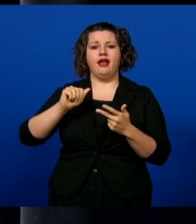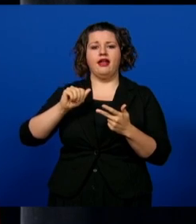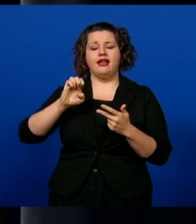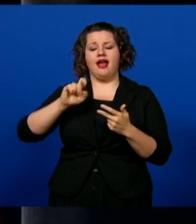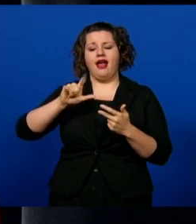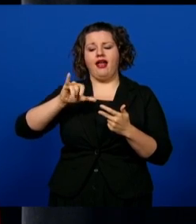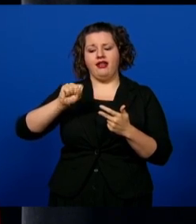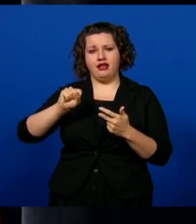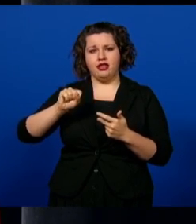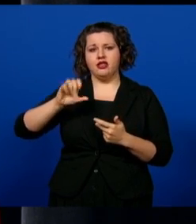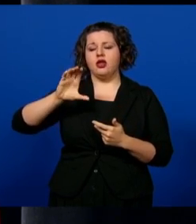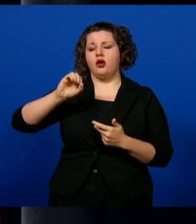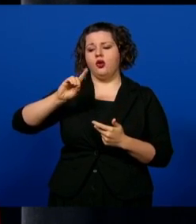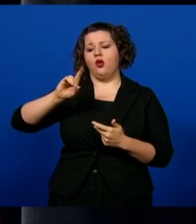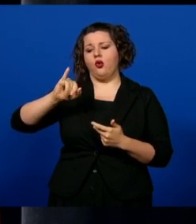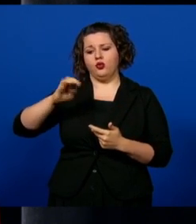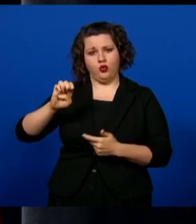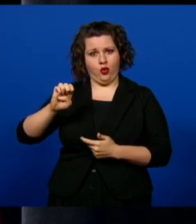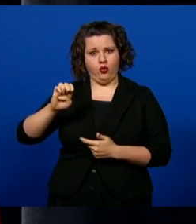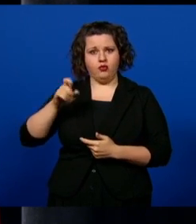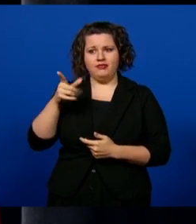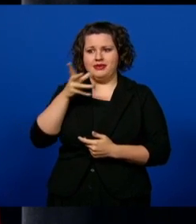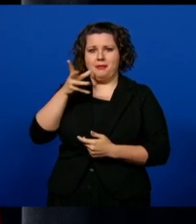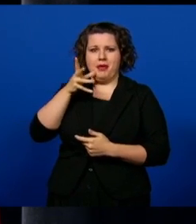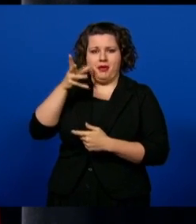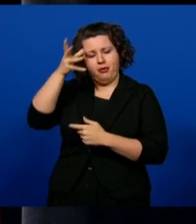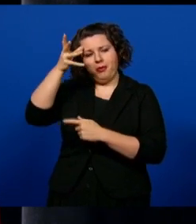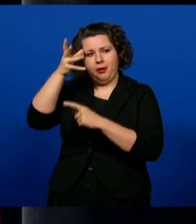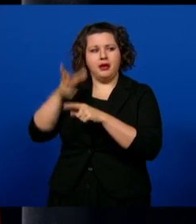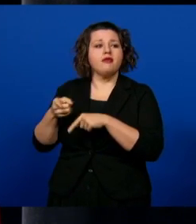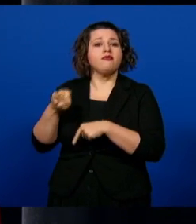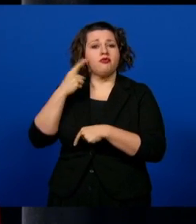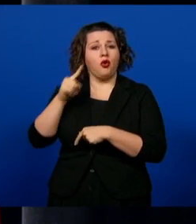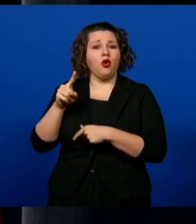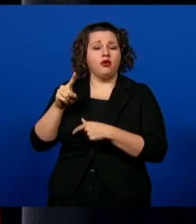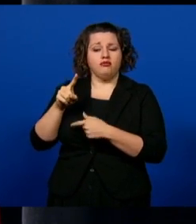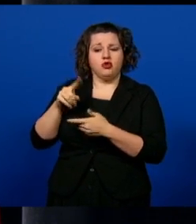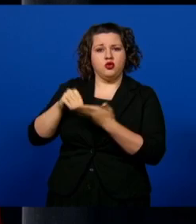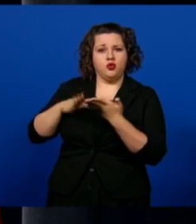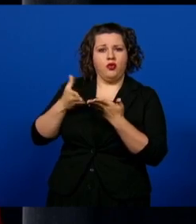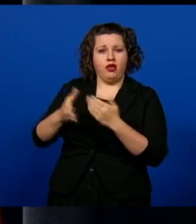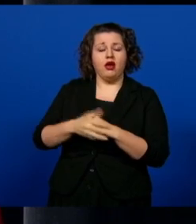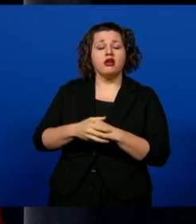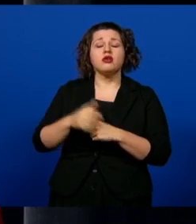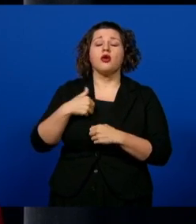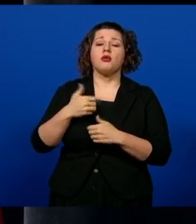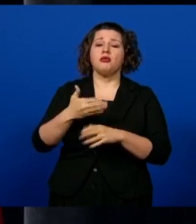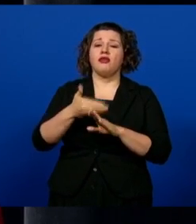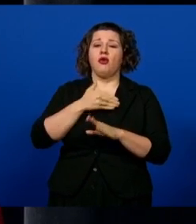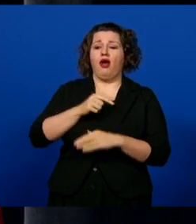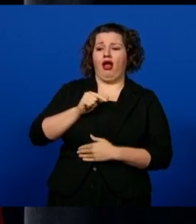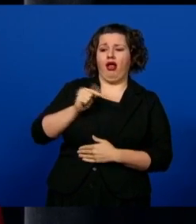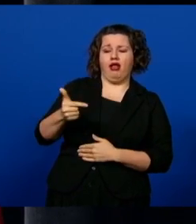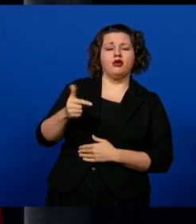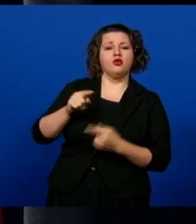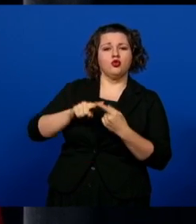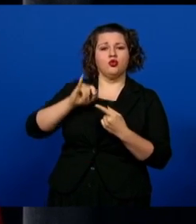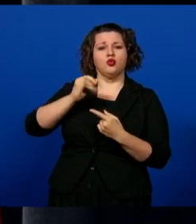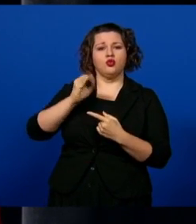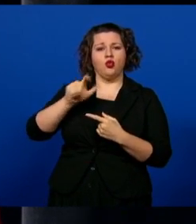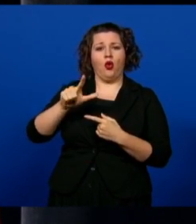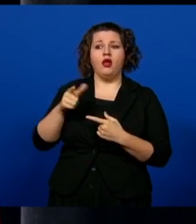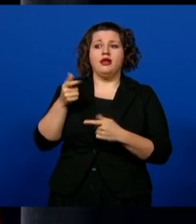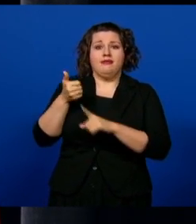a parent of students in the district. So before I turn it over to Joel, I'd like to also point out that he is the